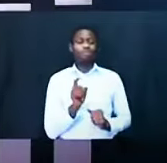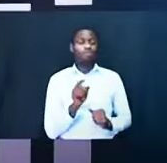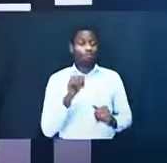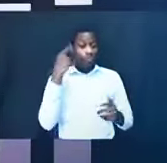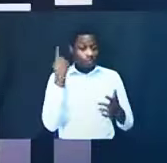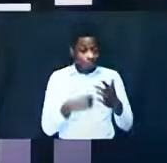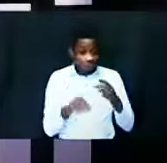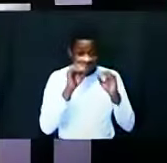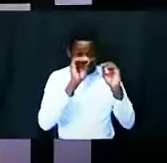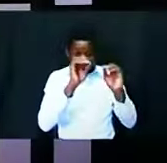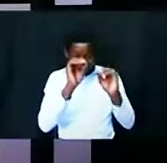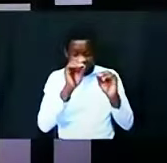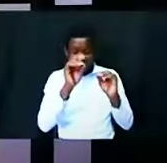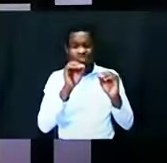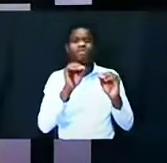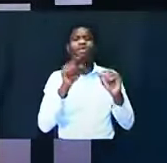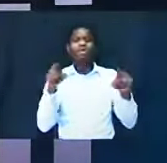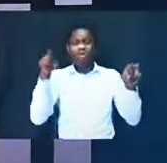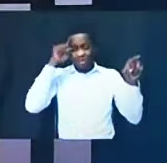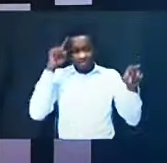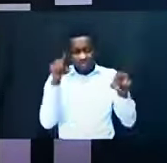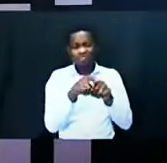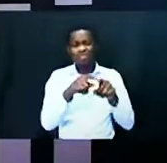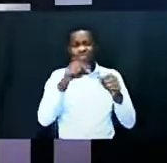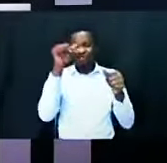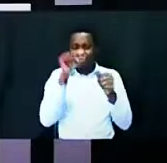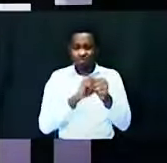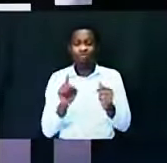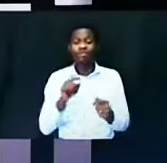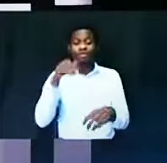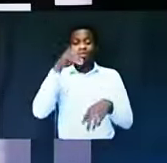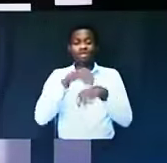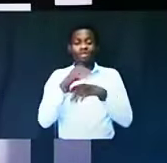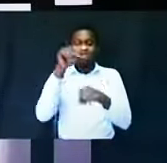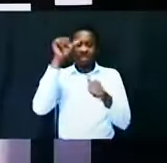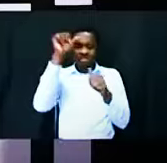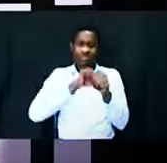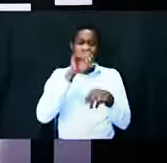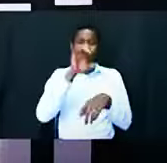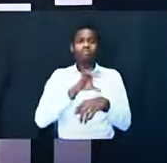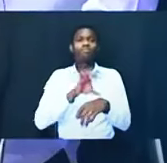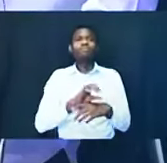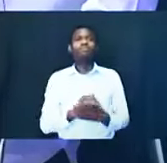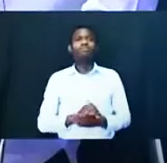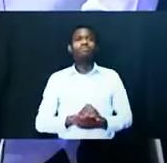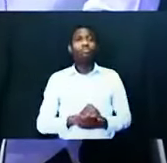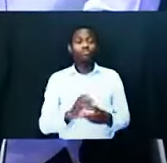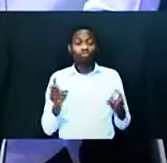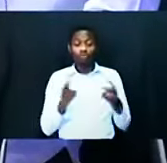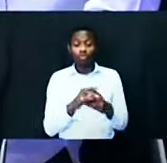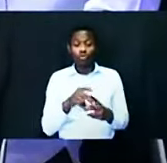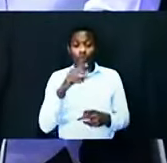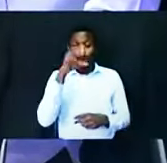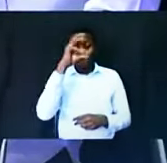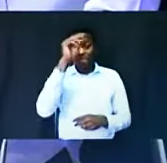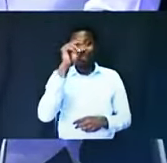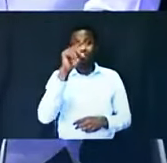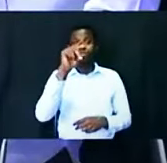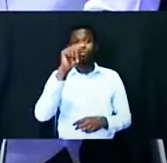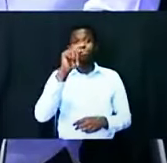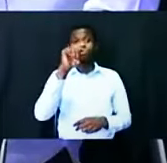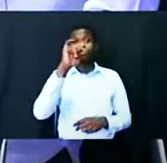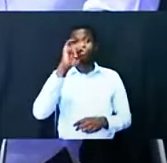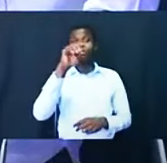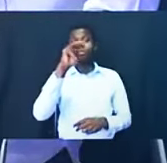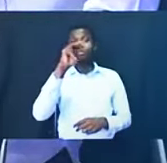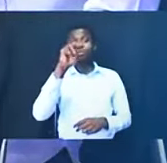in every church. Asafunam. But when he comes, he will teach you about my lifestyle. Neti say Timothy oba